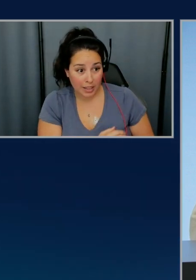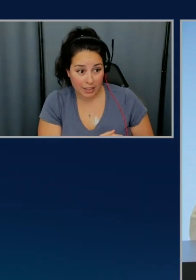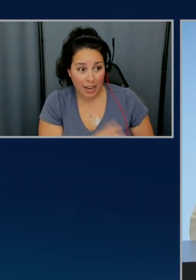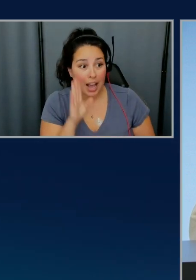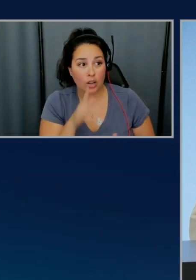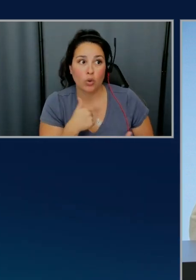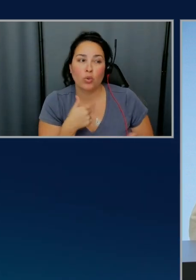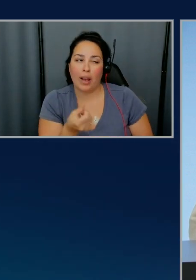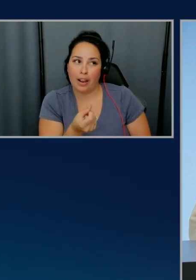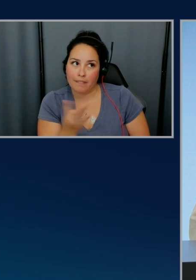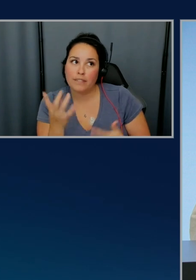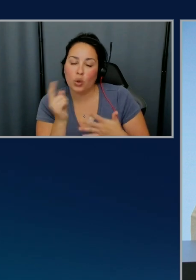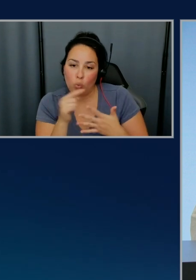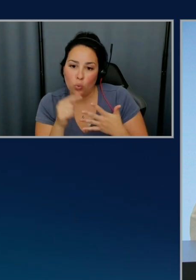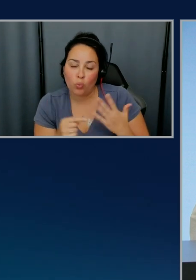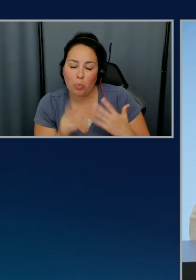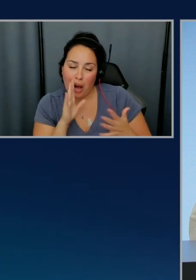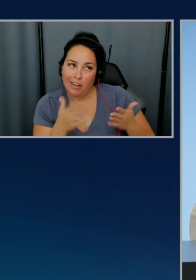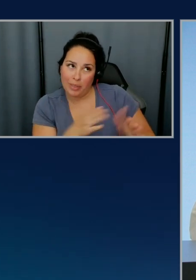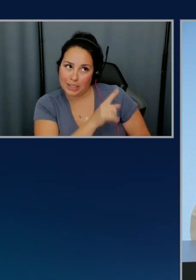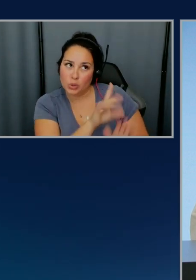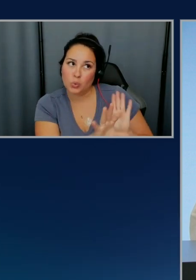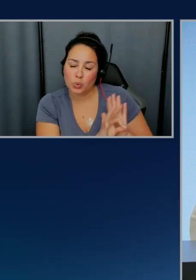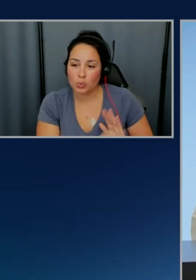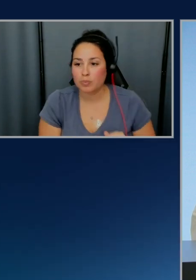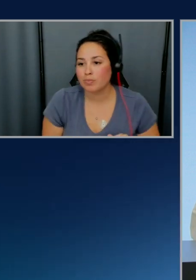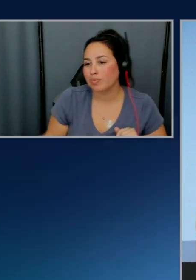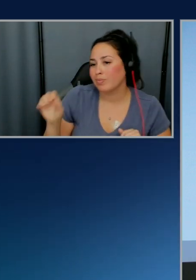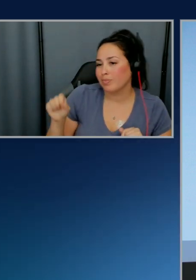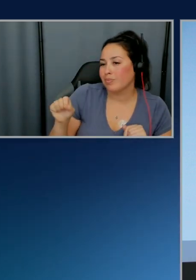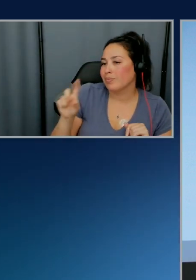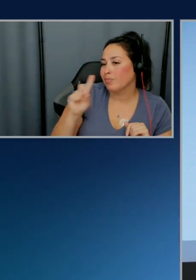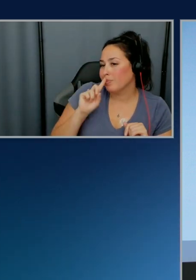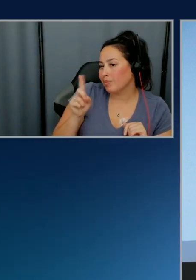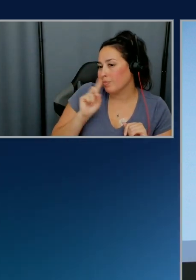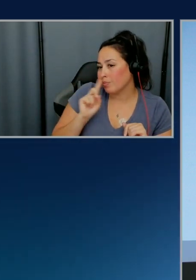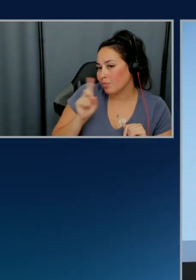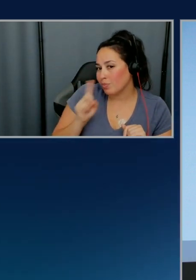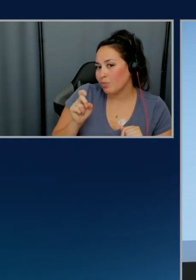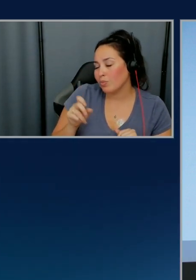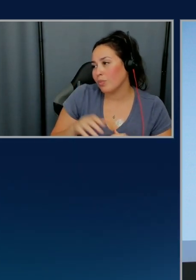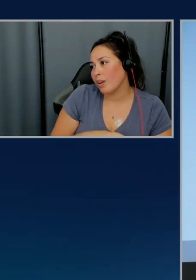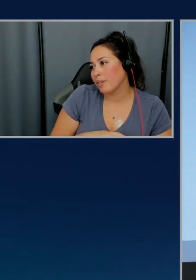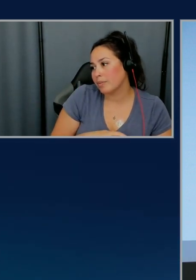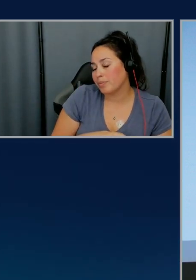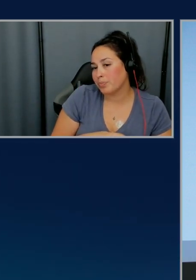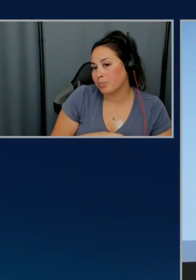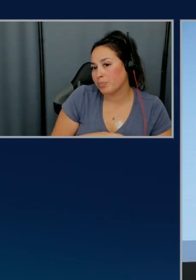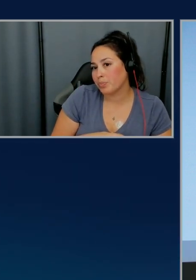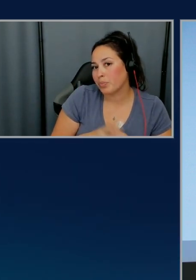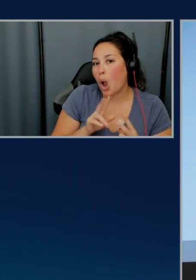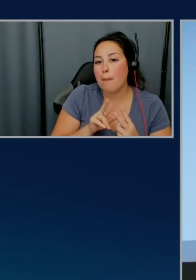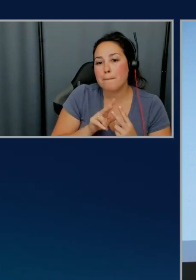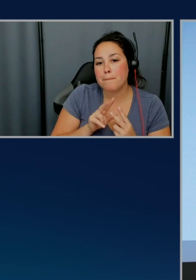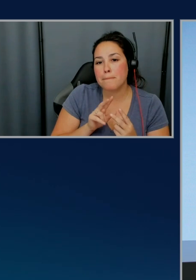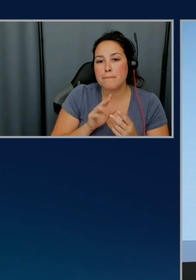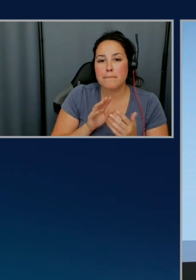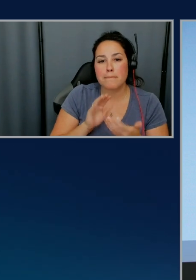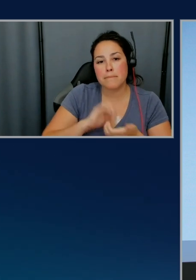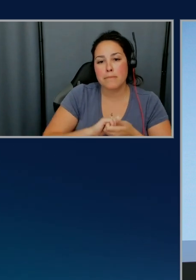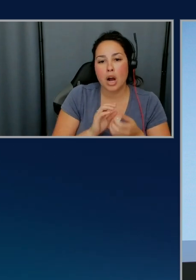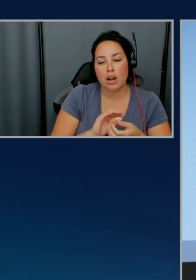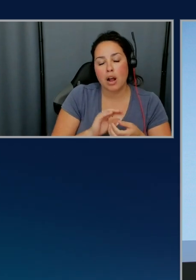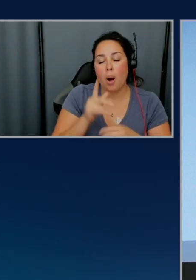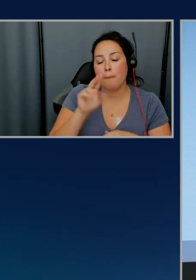got I'll let you choose. Sure. All right, let's look at pattern number 2. Okay. This is building on top of pattern